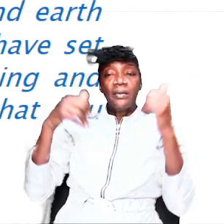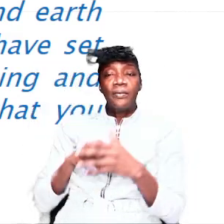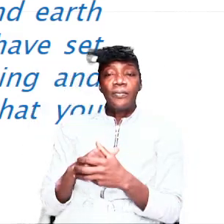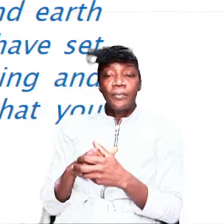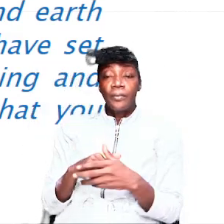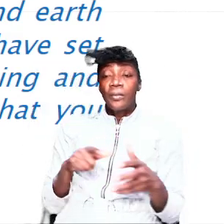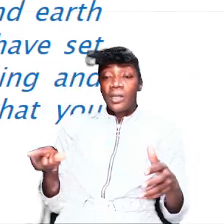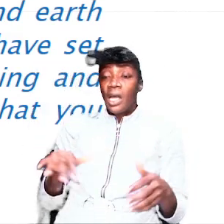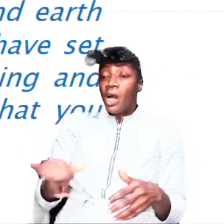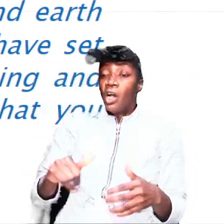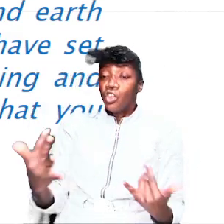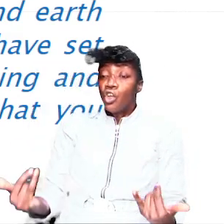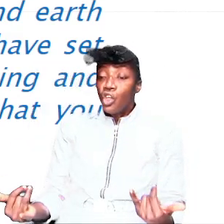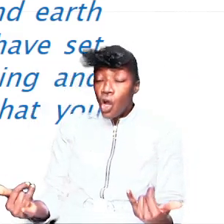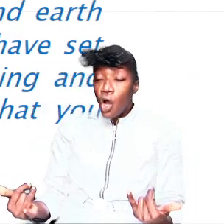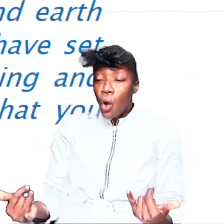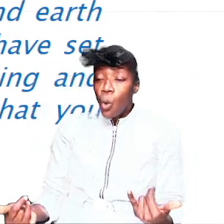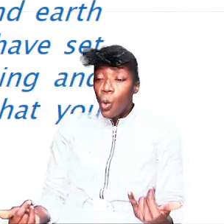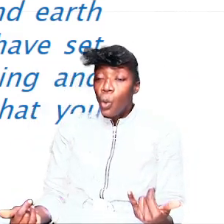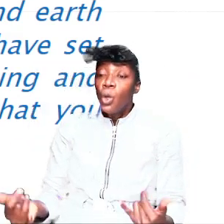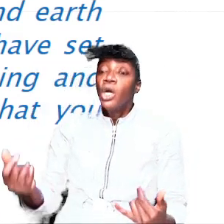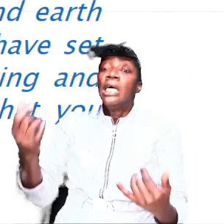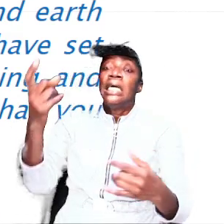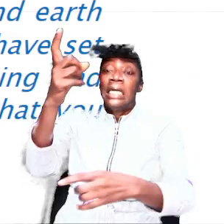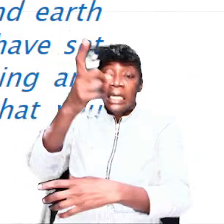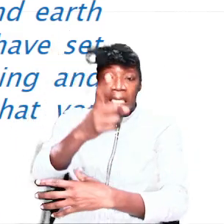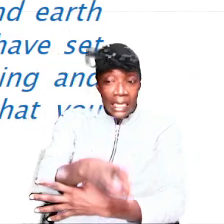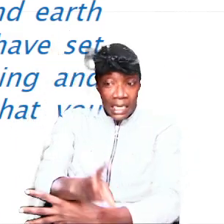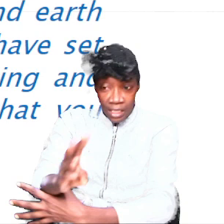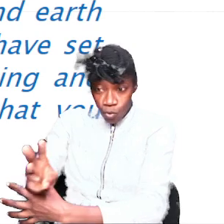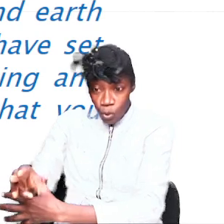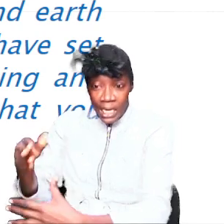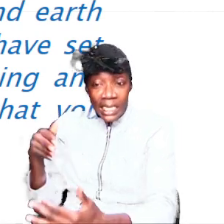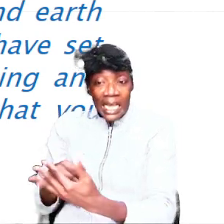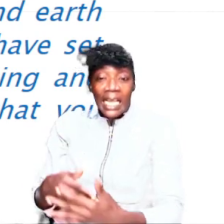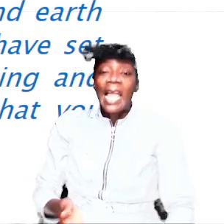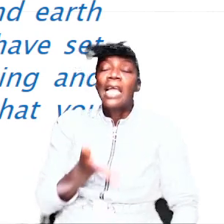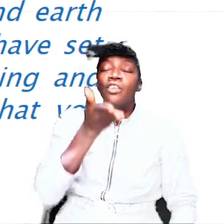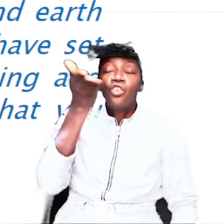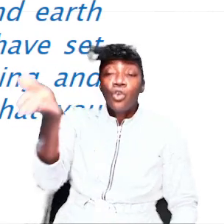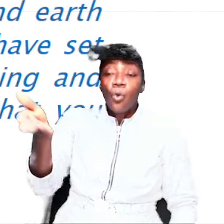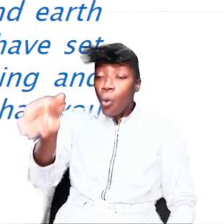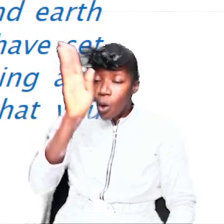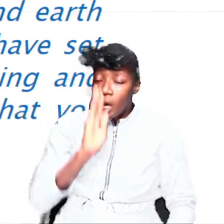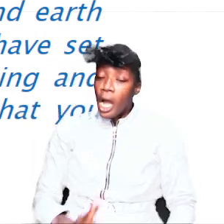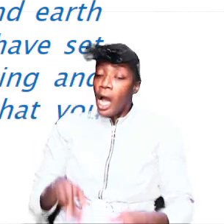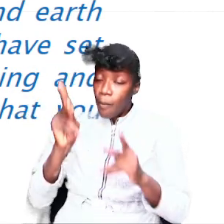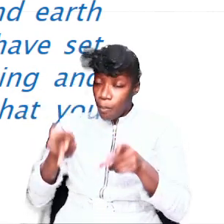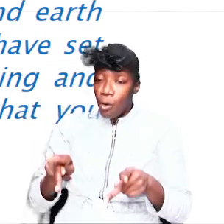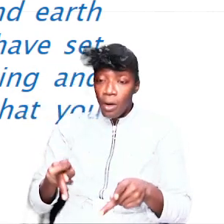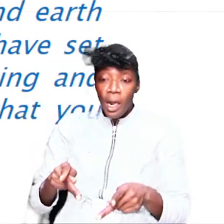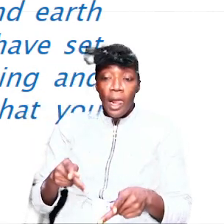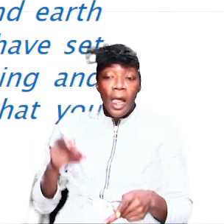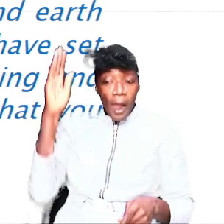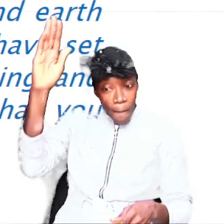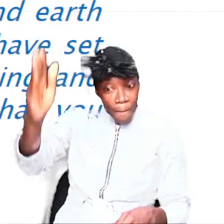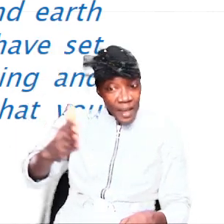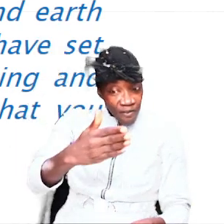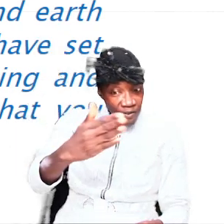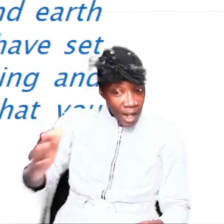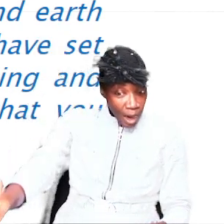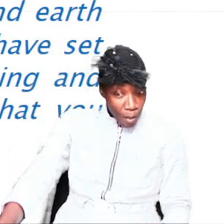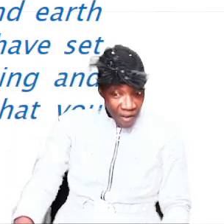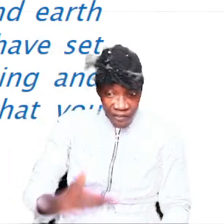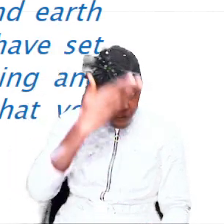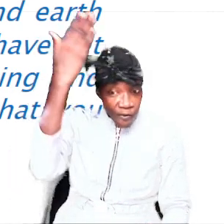But also today there's witness against us that God has set before us life and death. And if we follow the